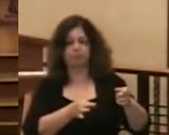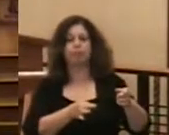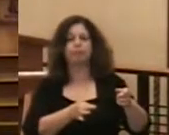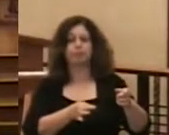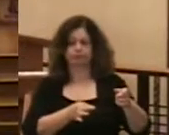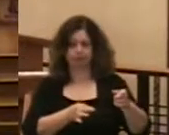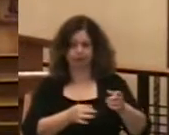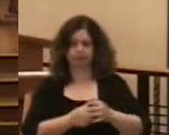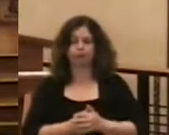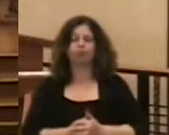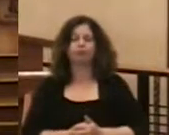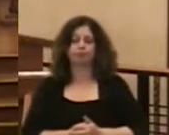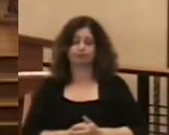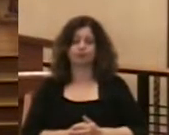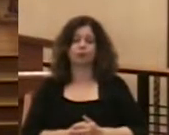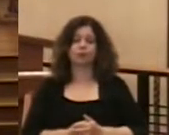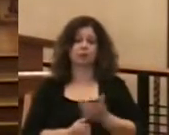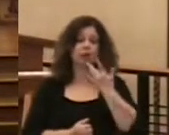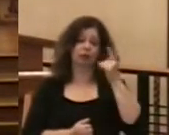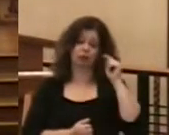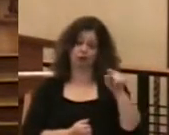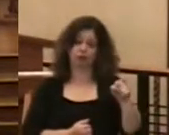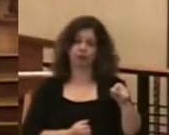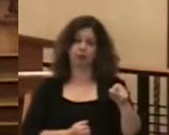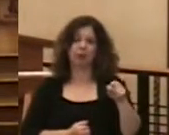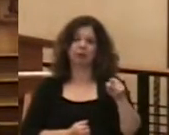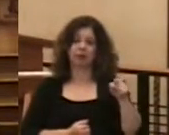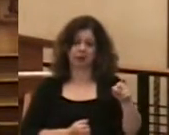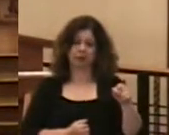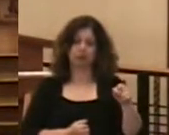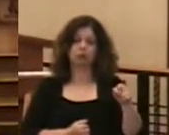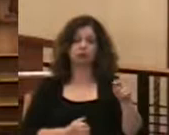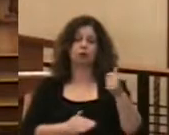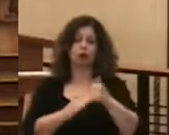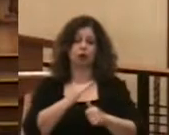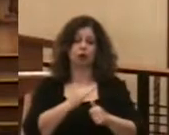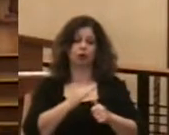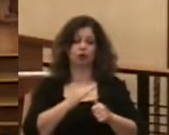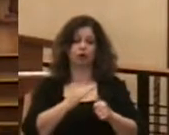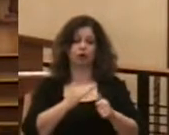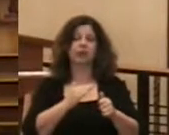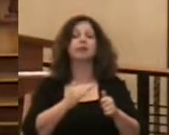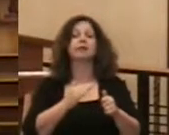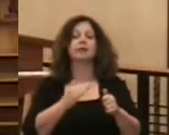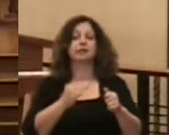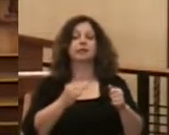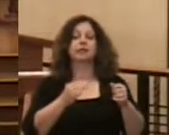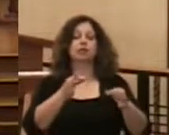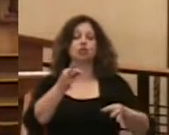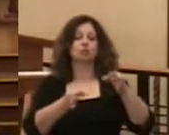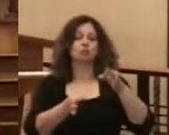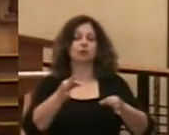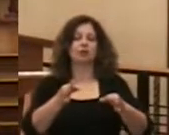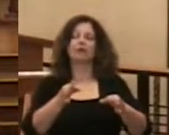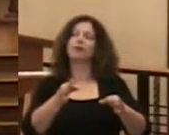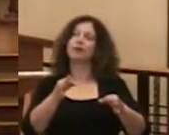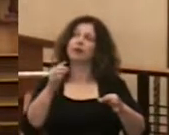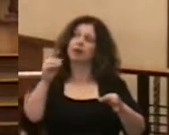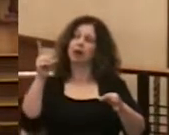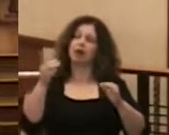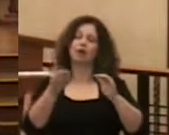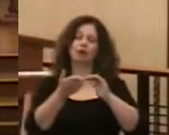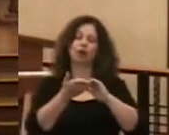It was good fortune for him. He was under the judgment of a forgiving God.